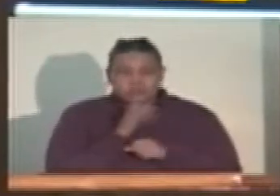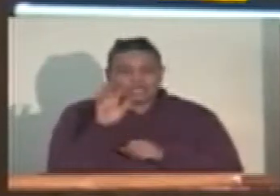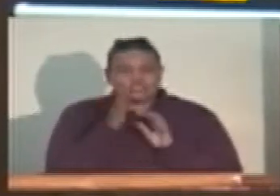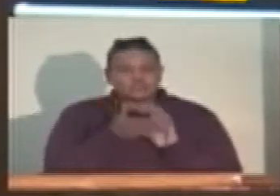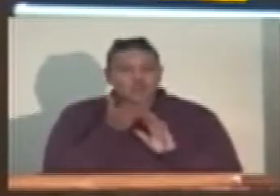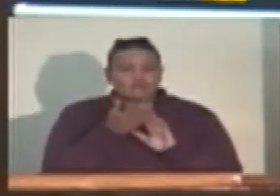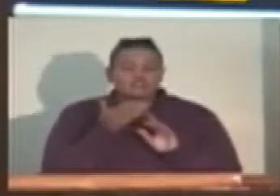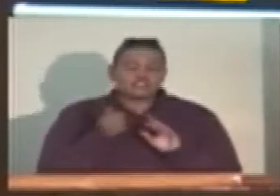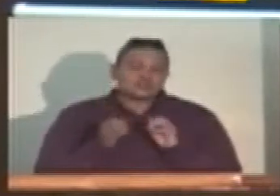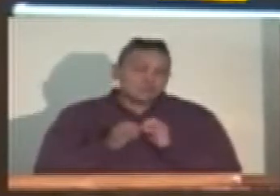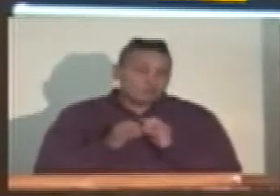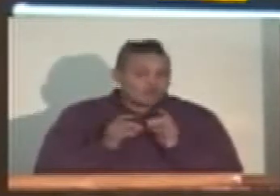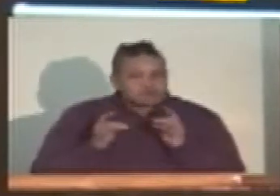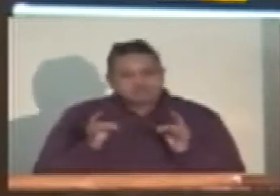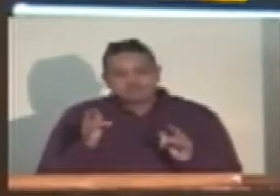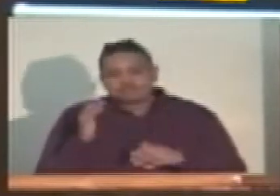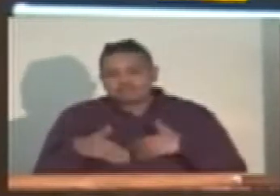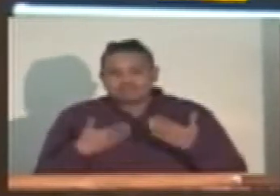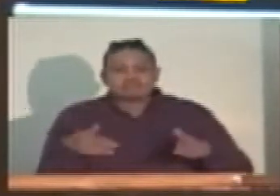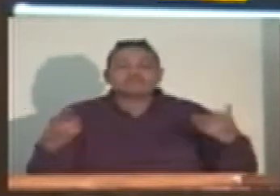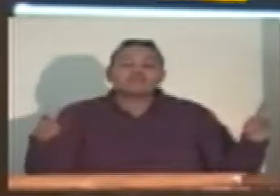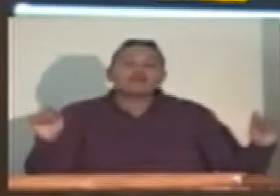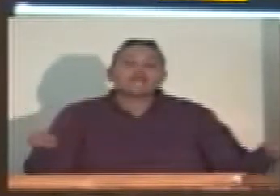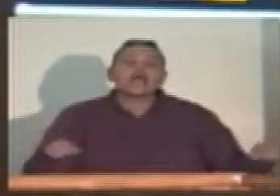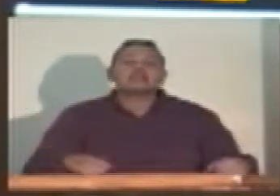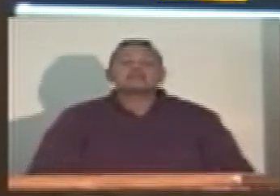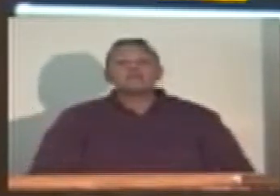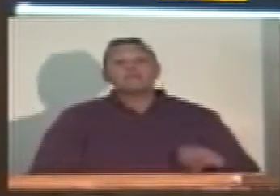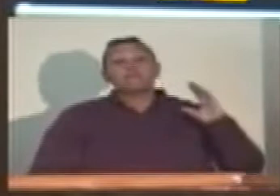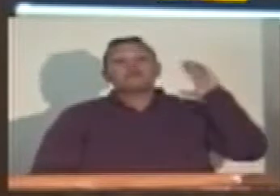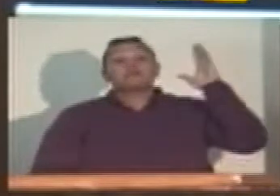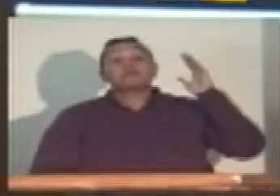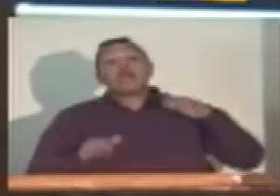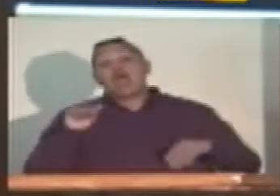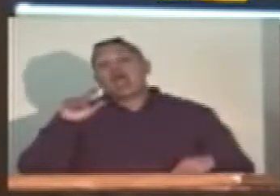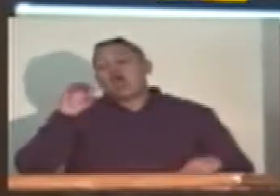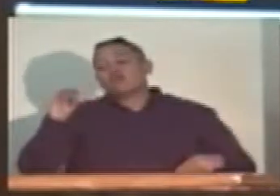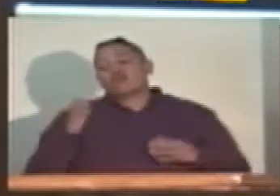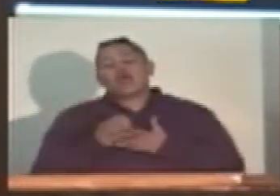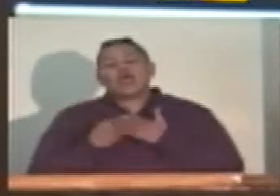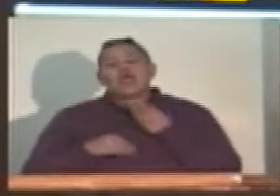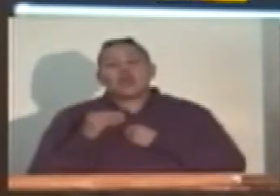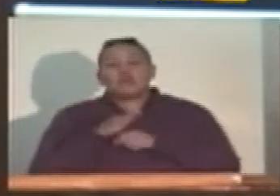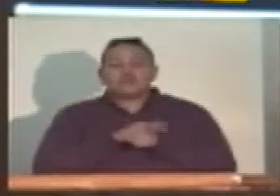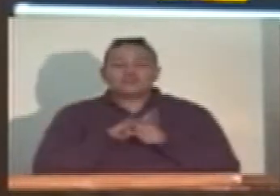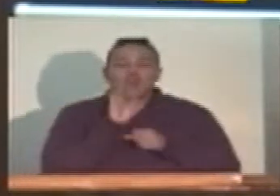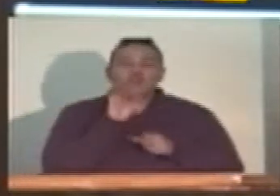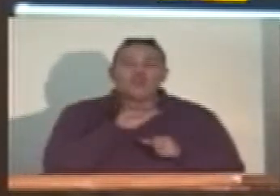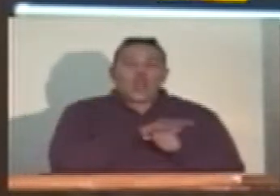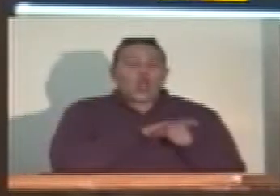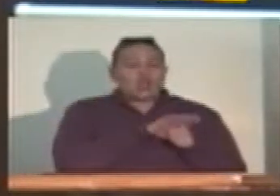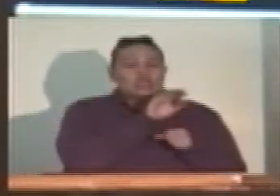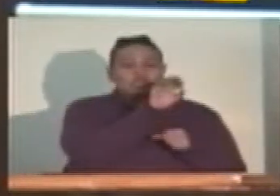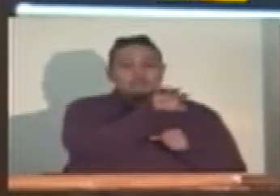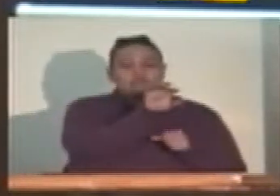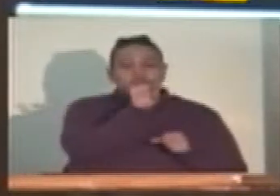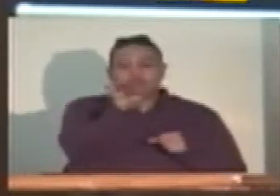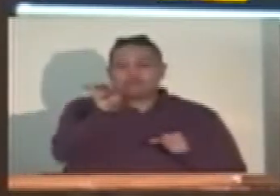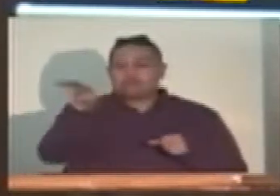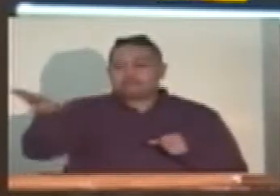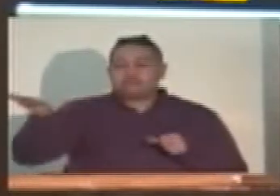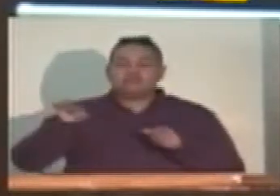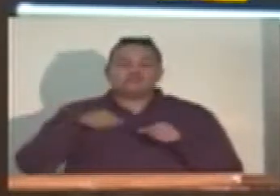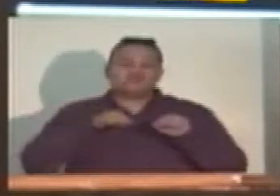operation efficient. Mr. Speaker, agroeconomic zones will be located at strategic areas throughout